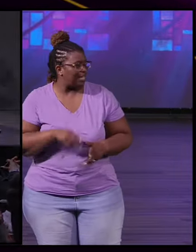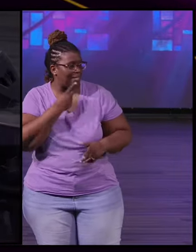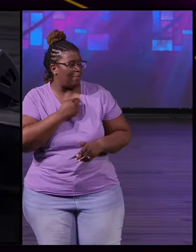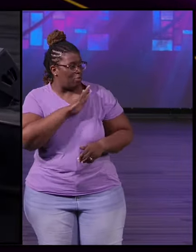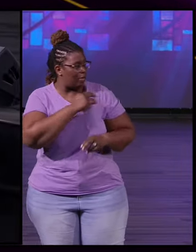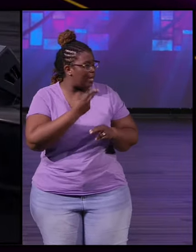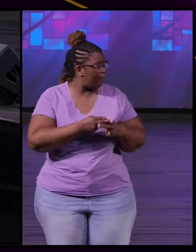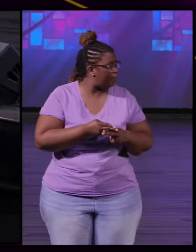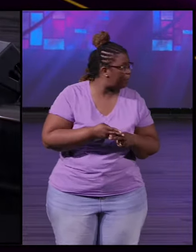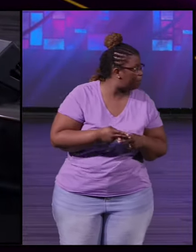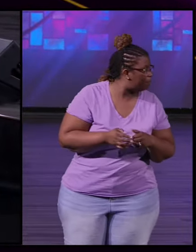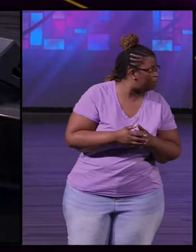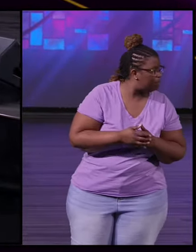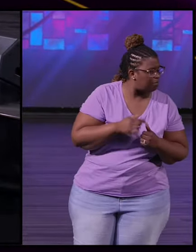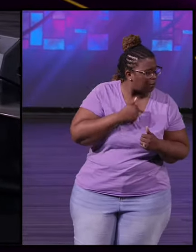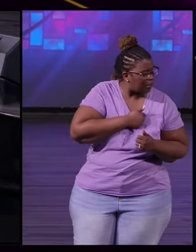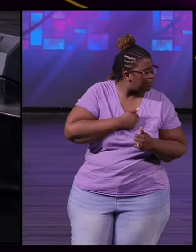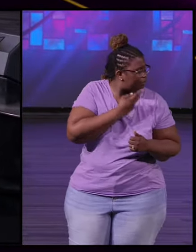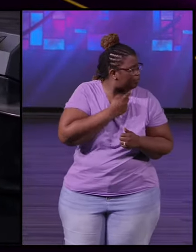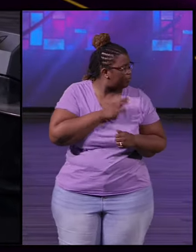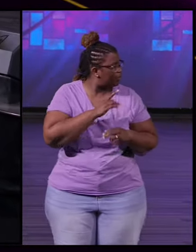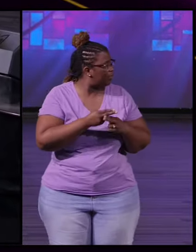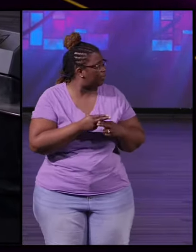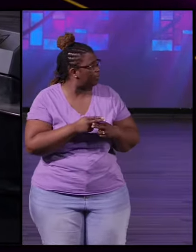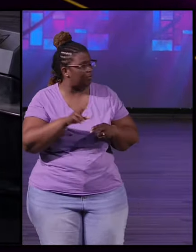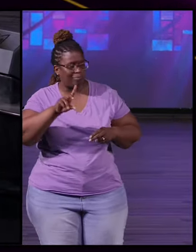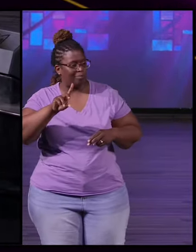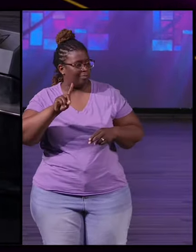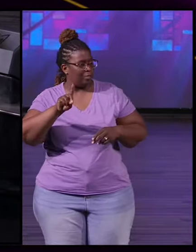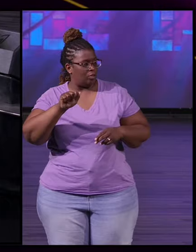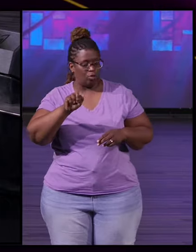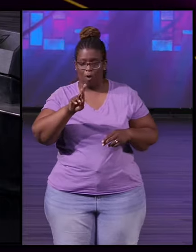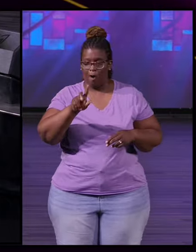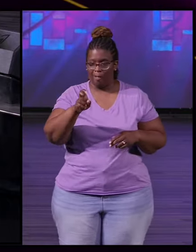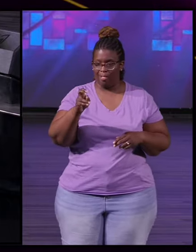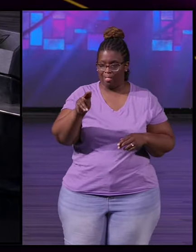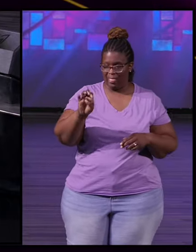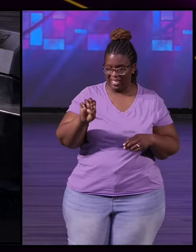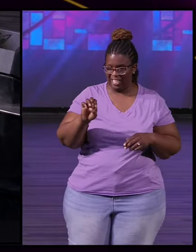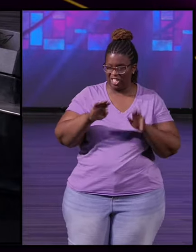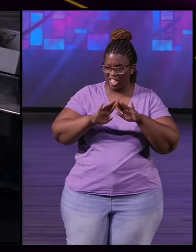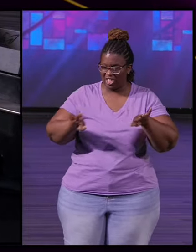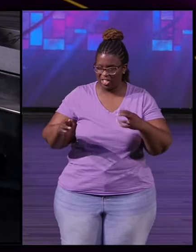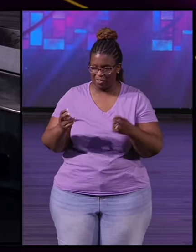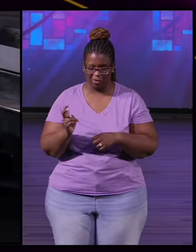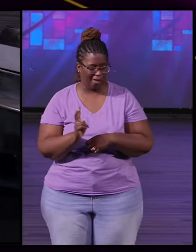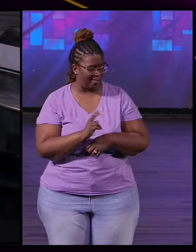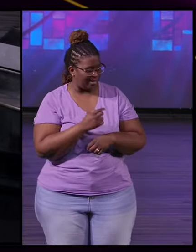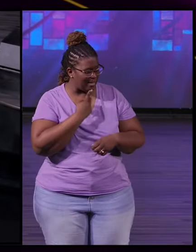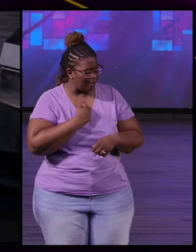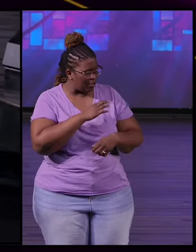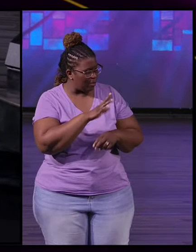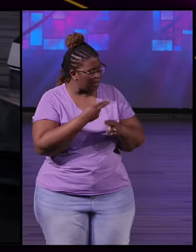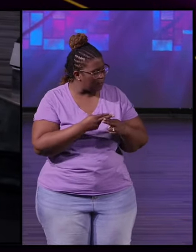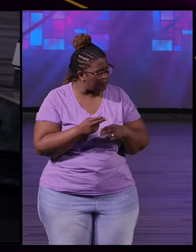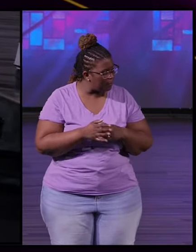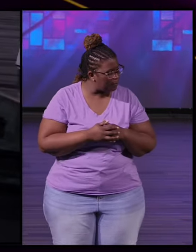name. I'm sorry. Darlene Boomer. The children are coming. Tell me your name. And